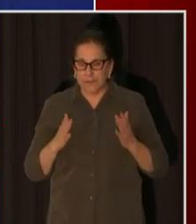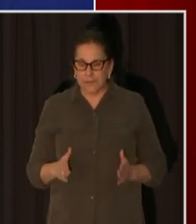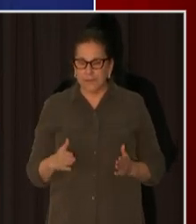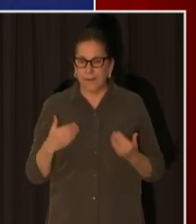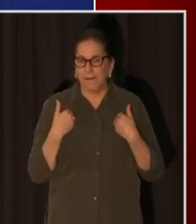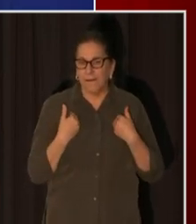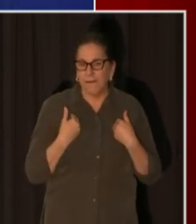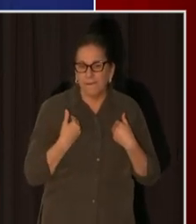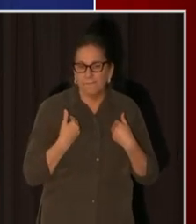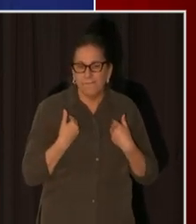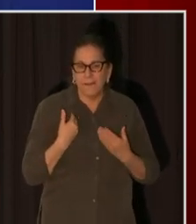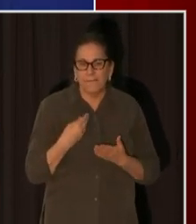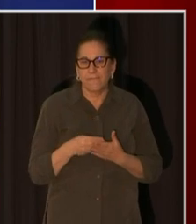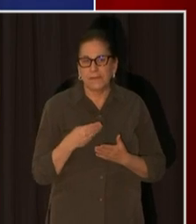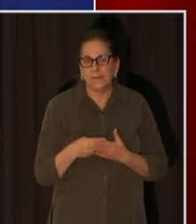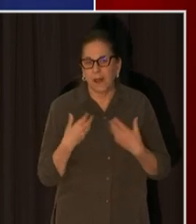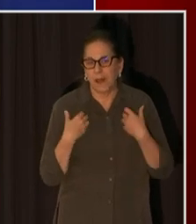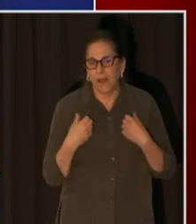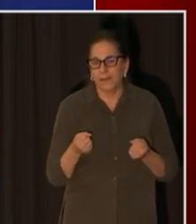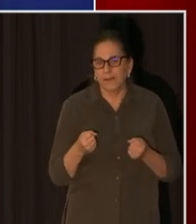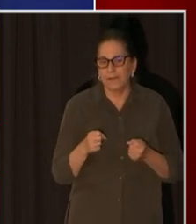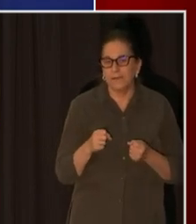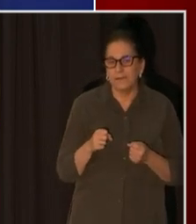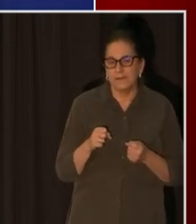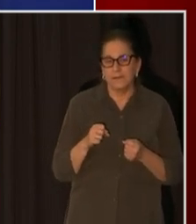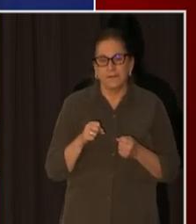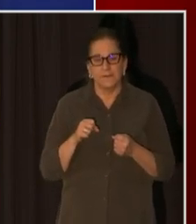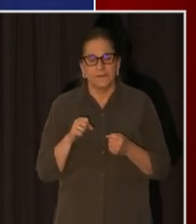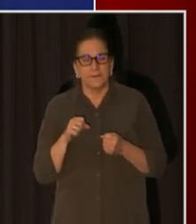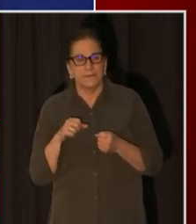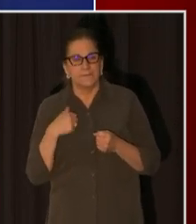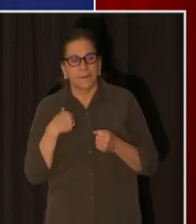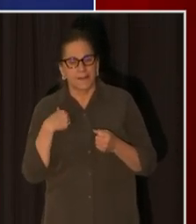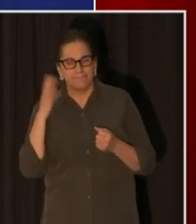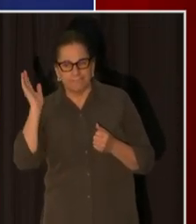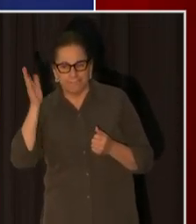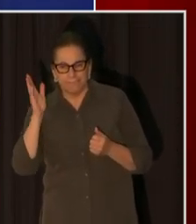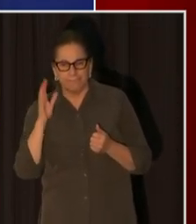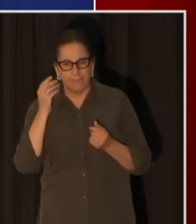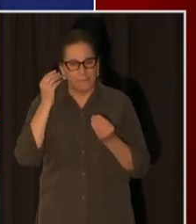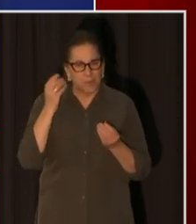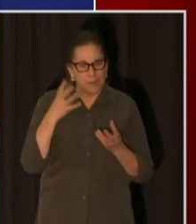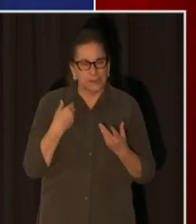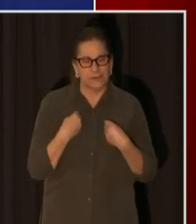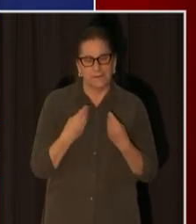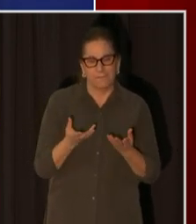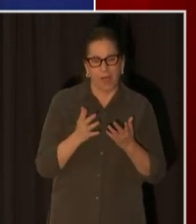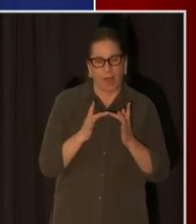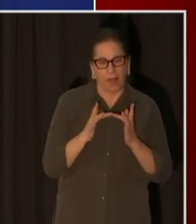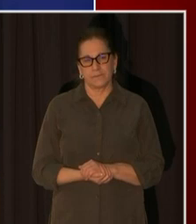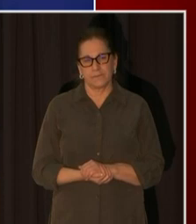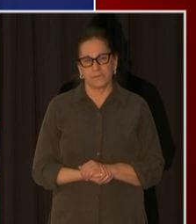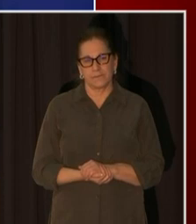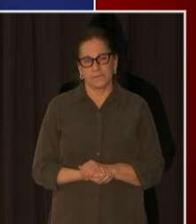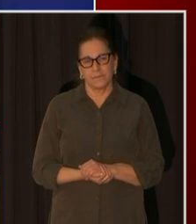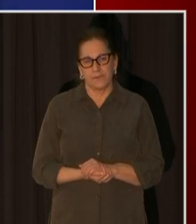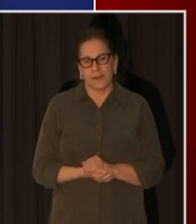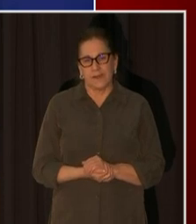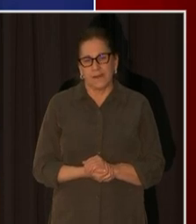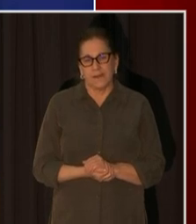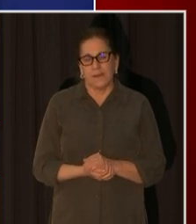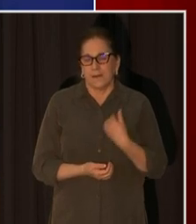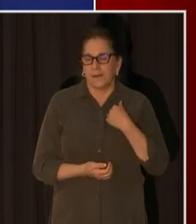we're really proud to say. And so, such as our grantees, such as Bite Back, is continuing to